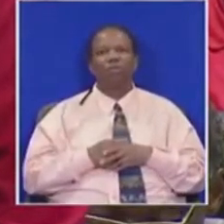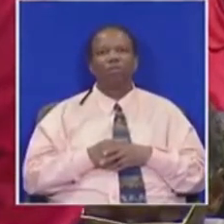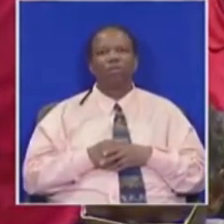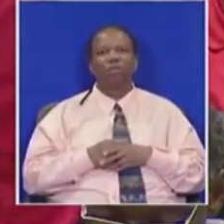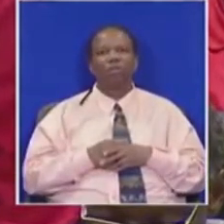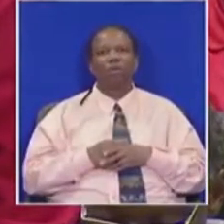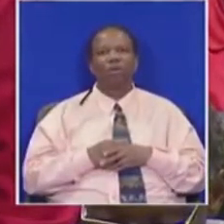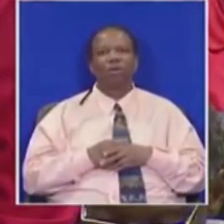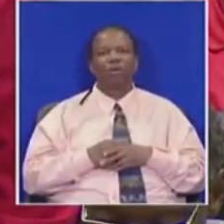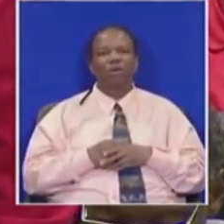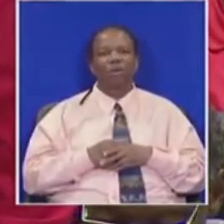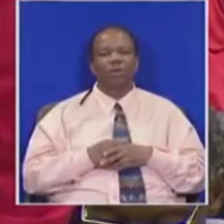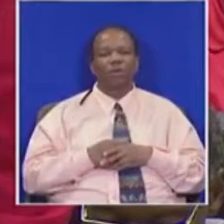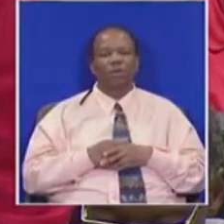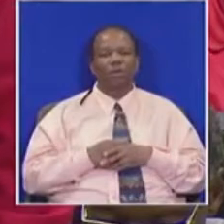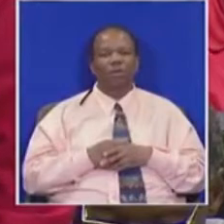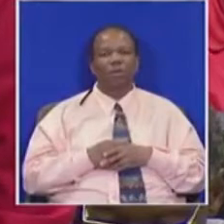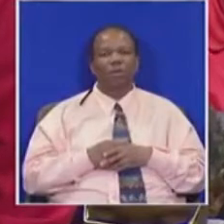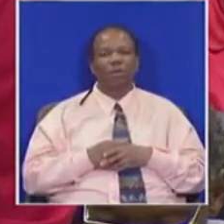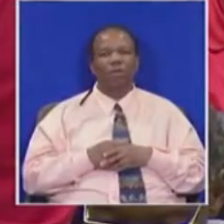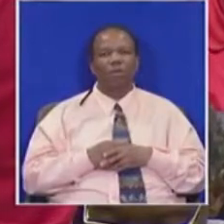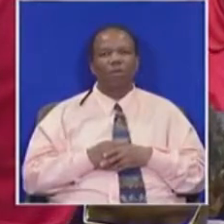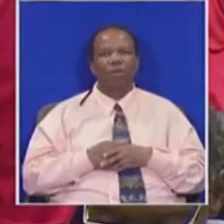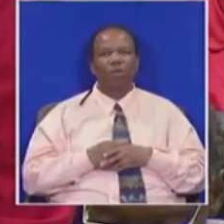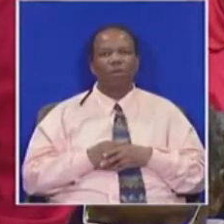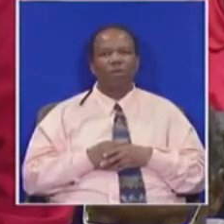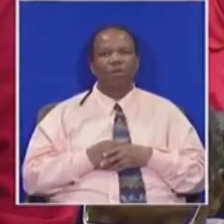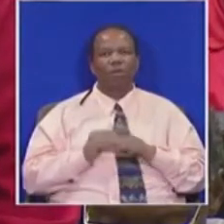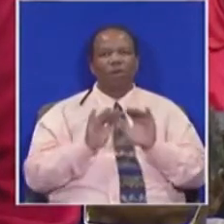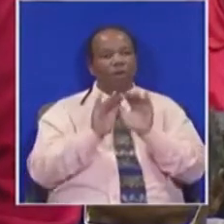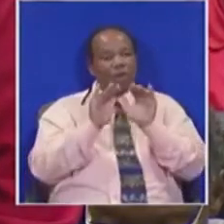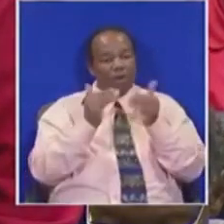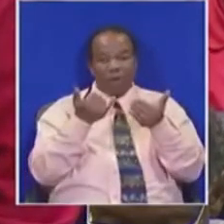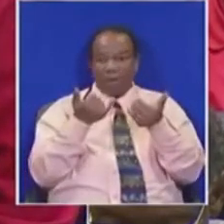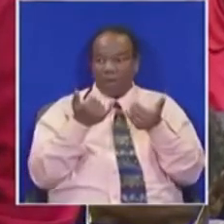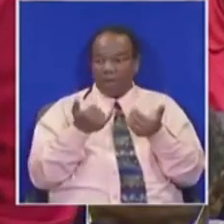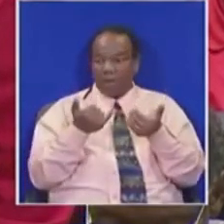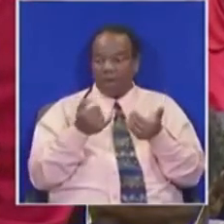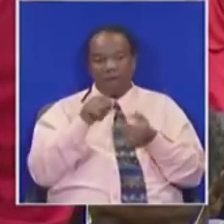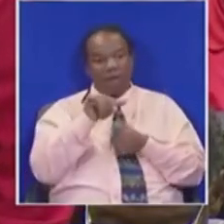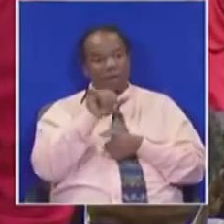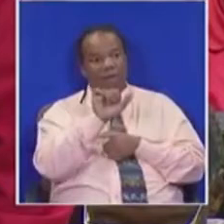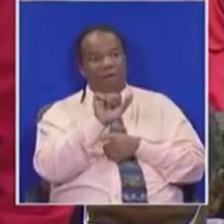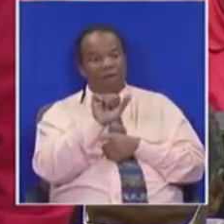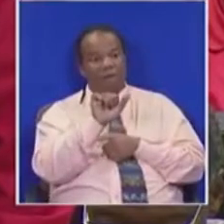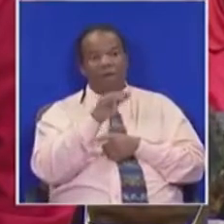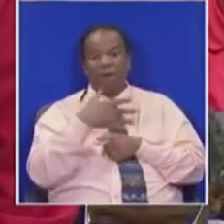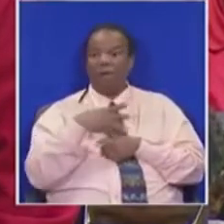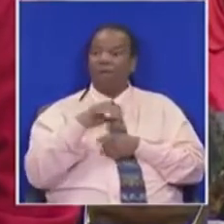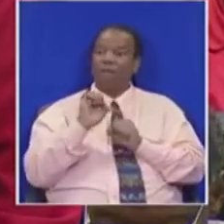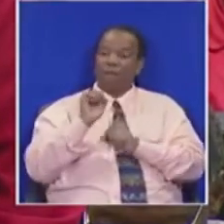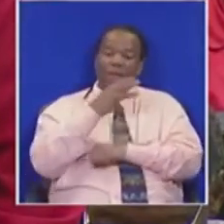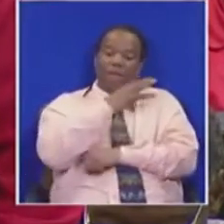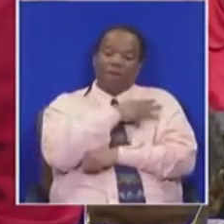money, the capitalists, are unanimous in the observation that they do not trust you as a collective. And